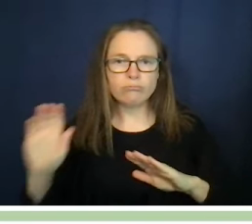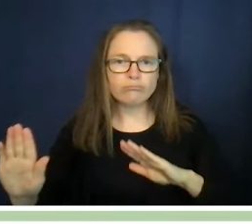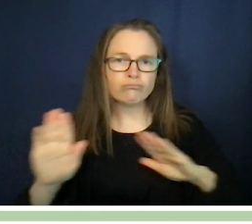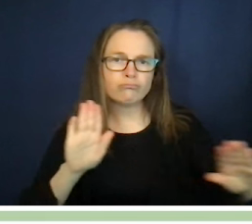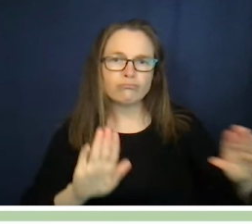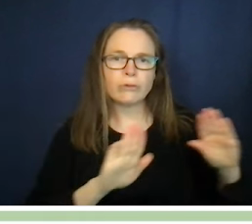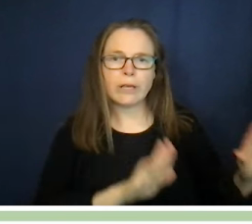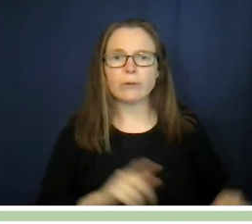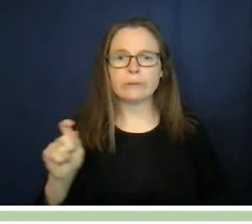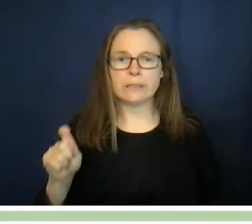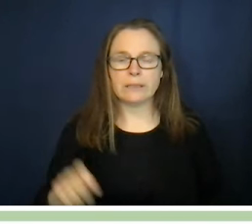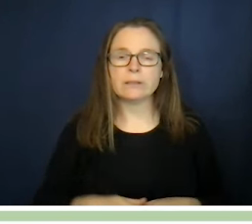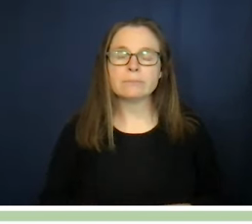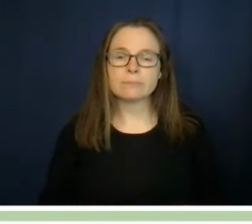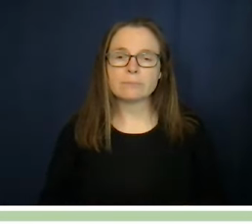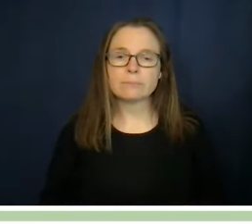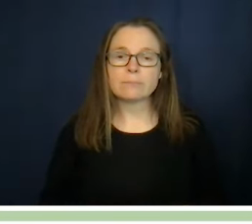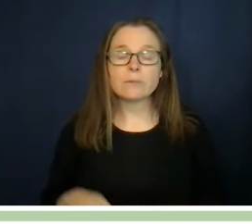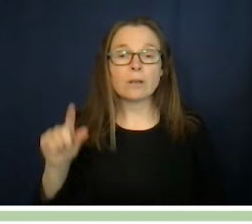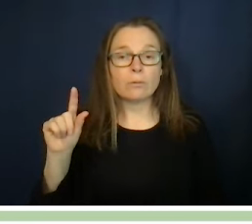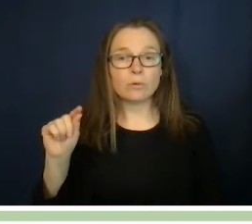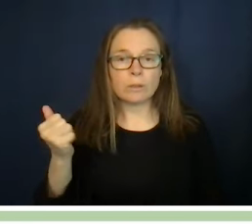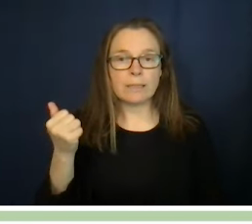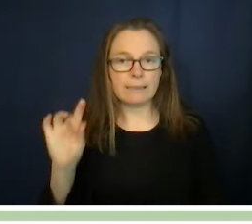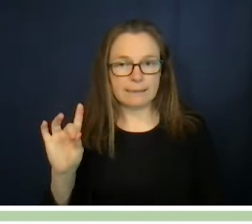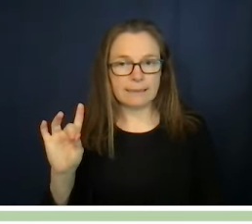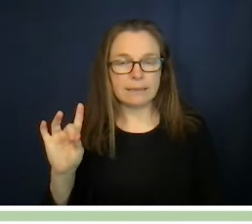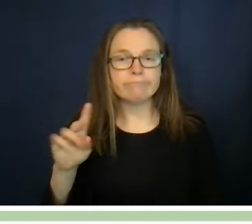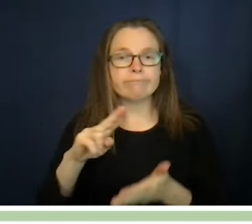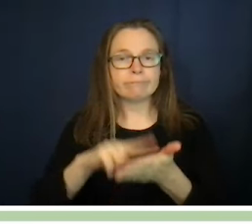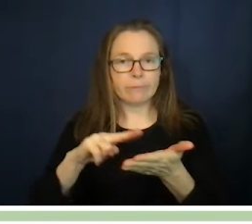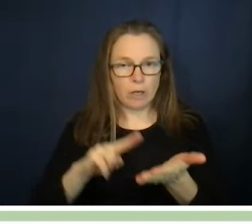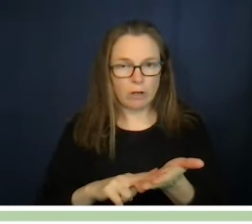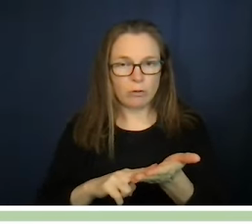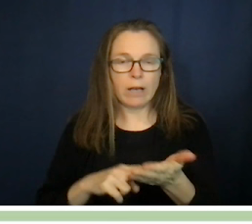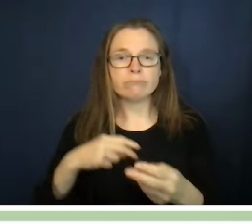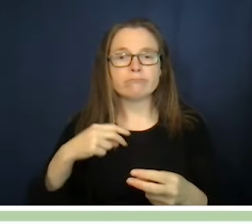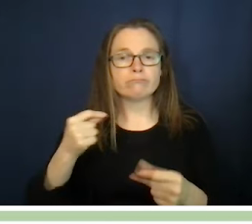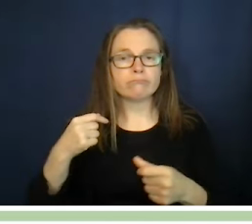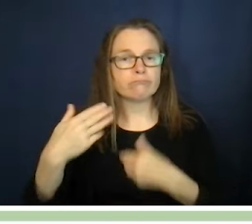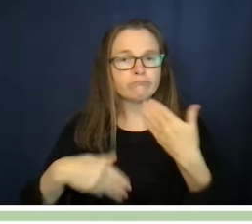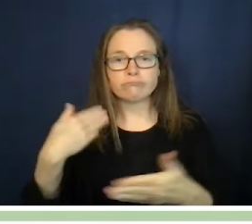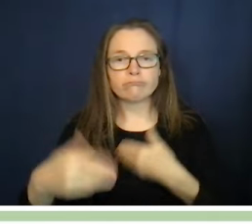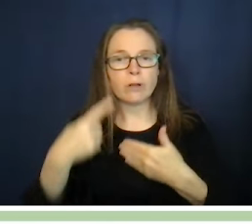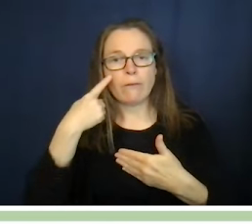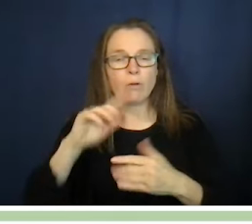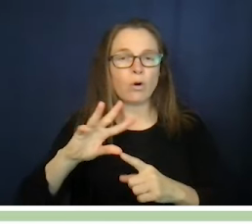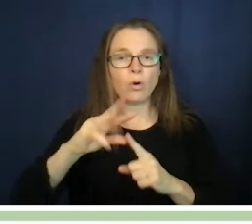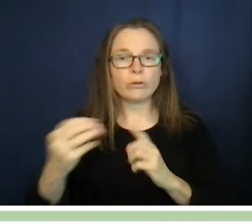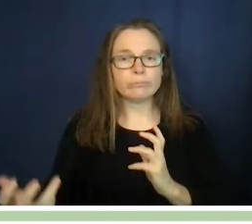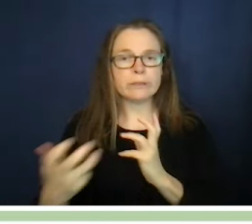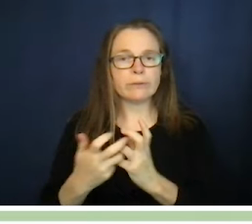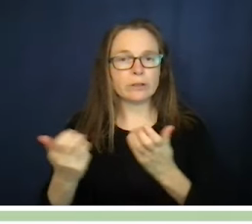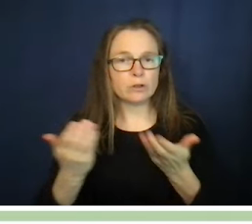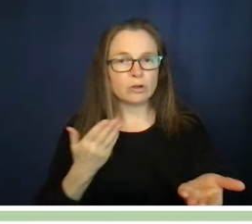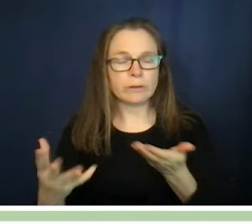area of Multnomah County. In 2018, contracts were executed for culturally specific services and